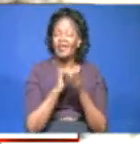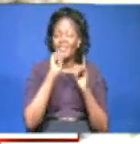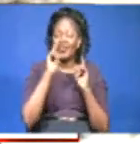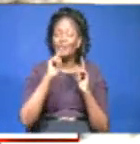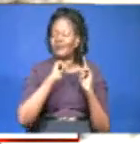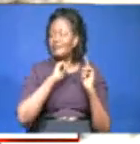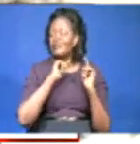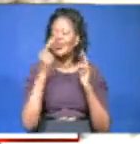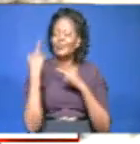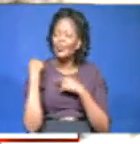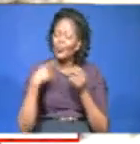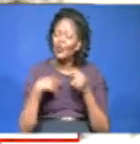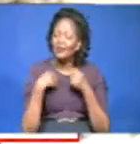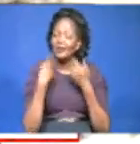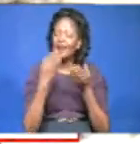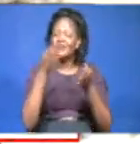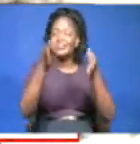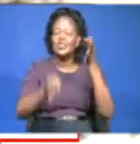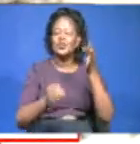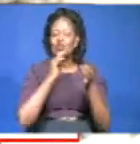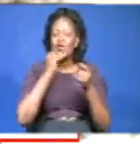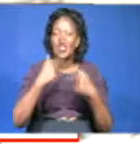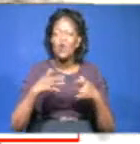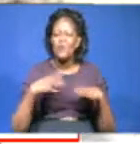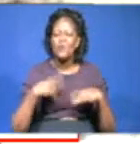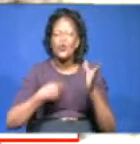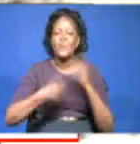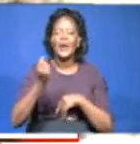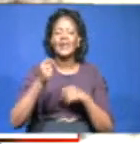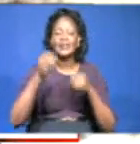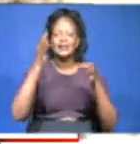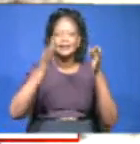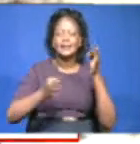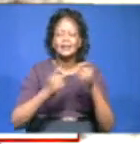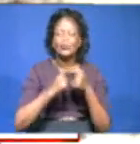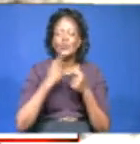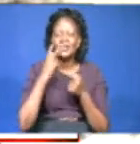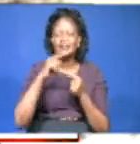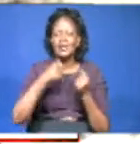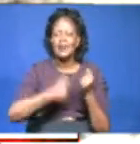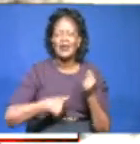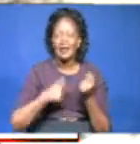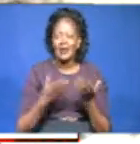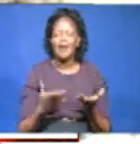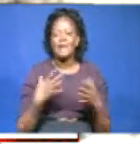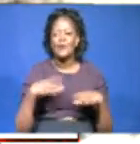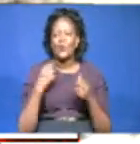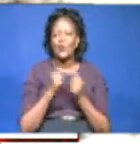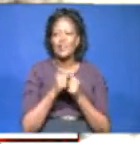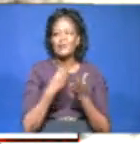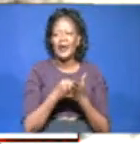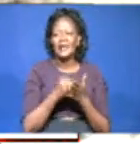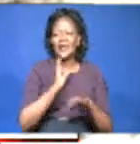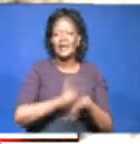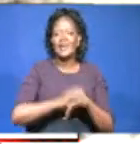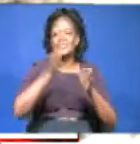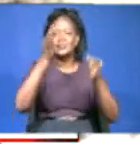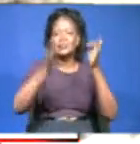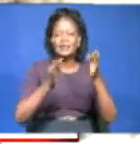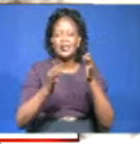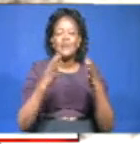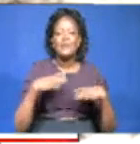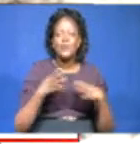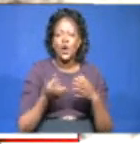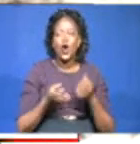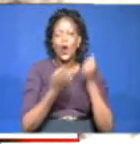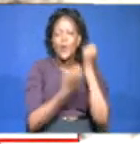justice, not to allow people to buy justice. And what I see in Malindi here, those with money get justice. Those without money don't